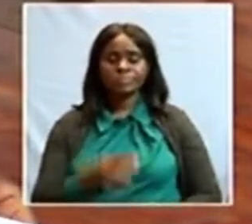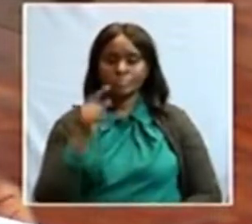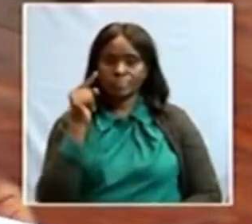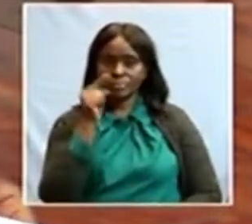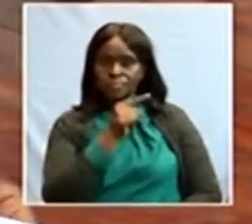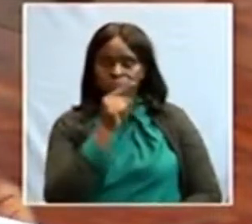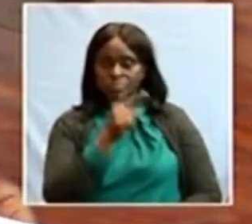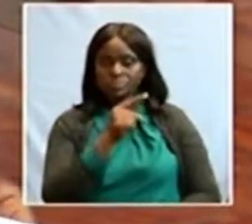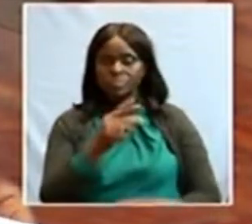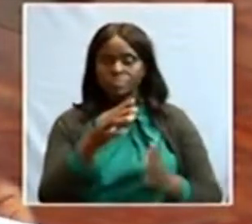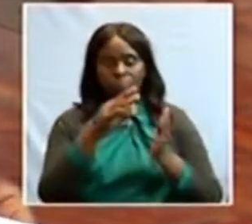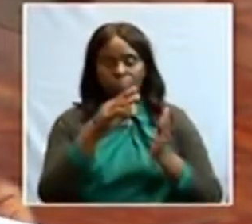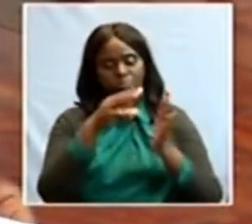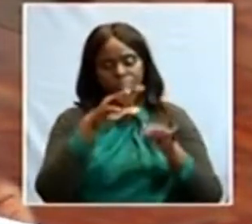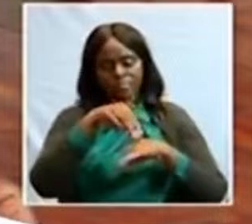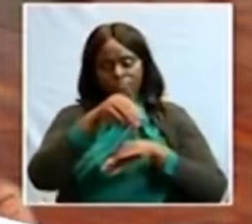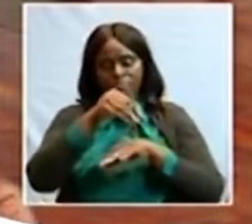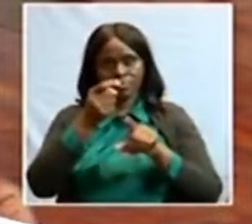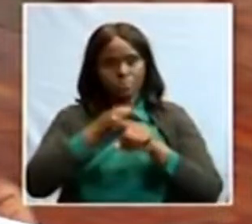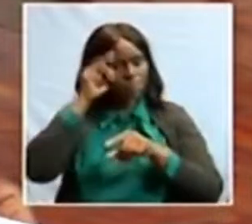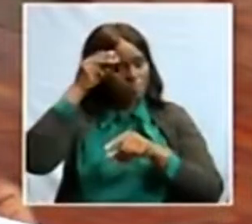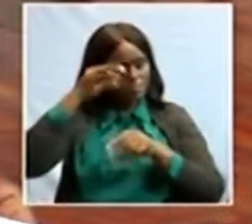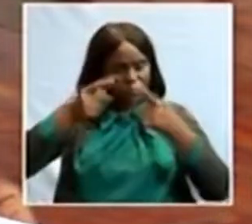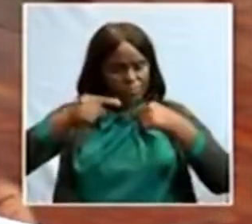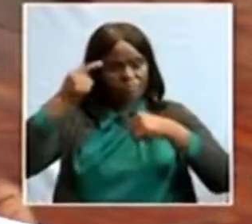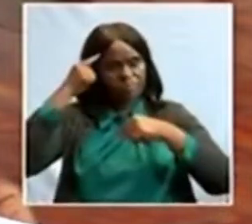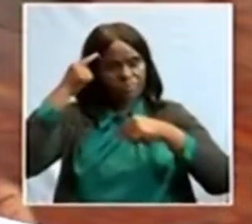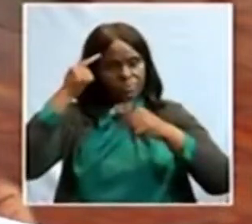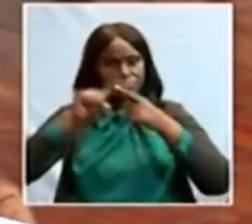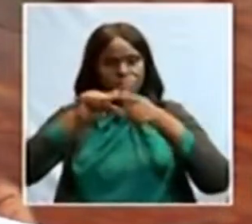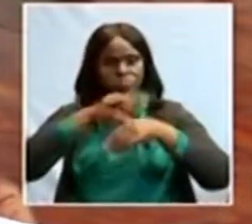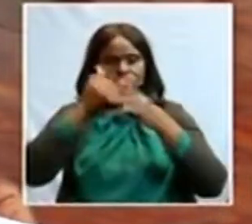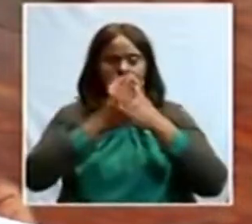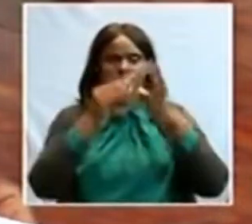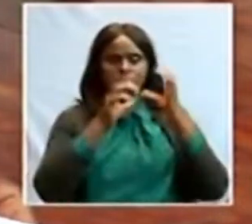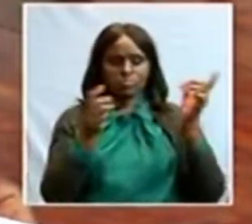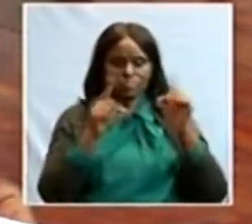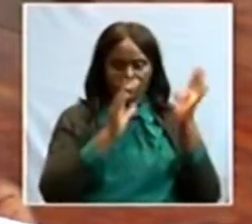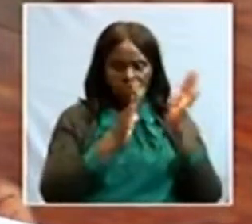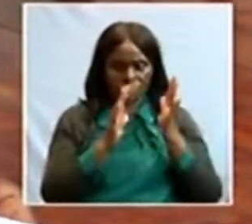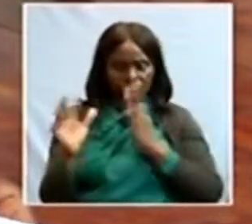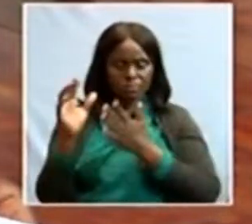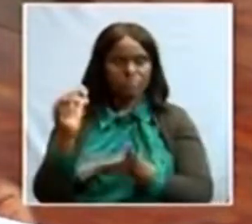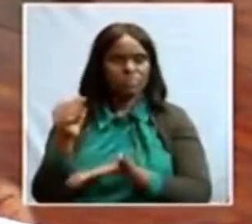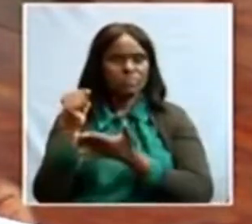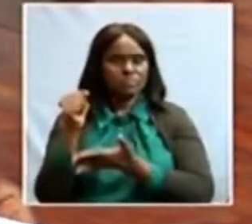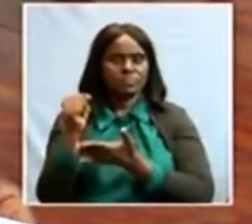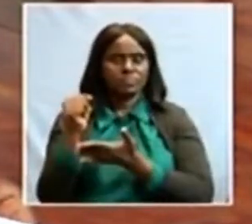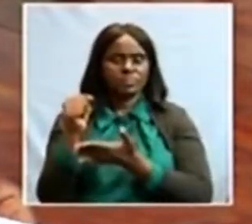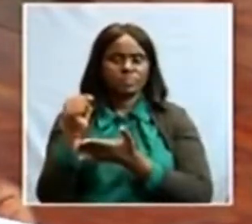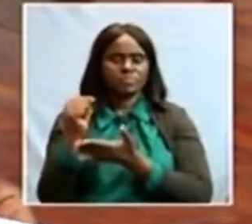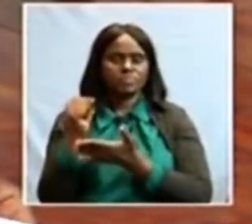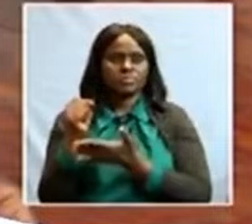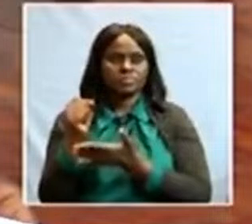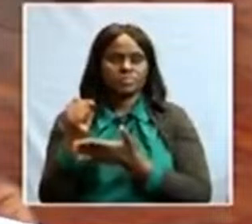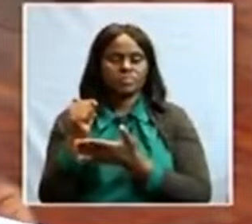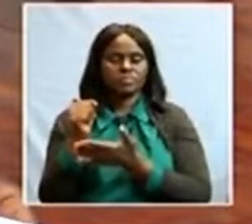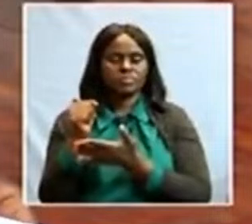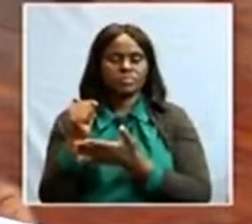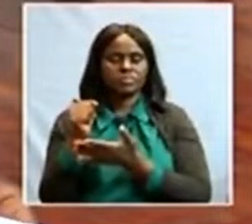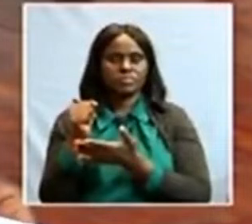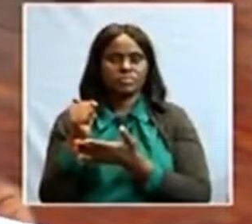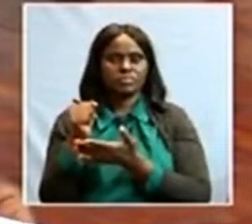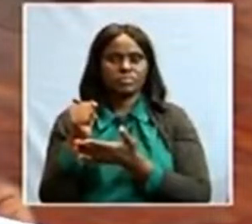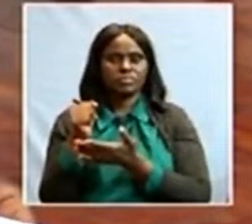These are guidelines that came from the Ministry of Local Government to all the councils when we are preparing the budgets. That's why I'm saying, if the evidence